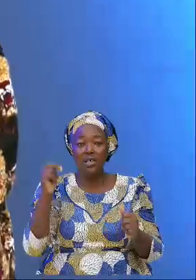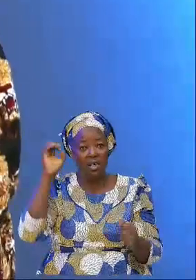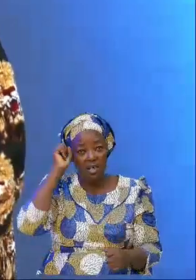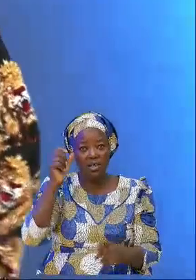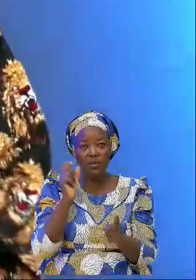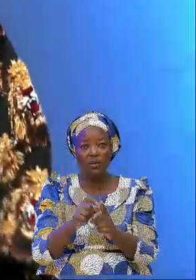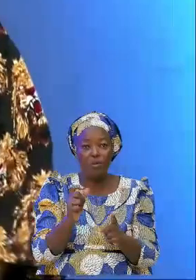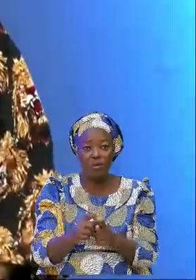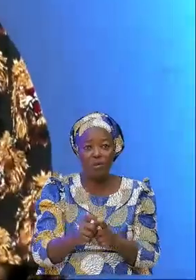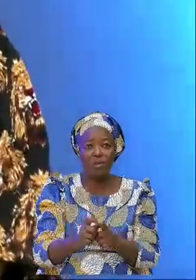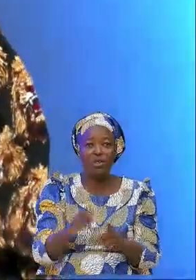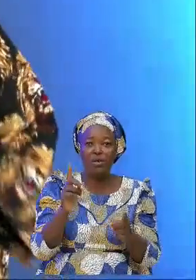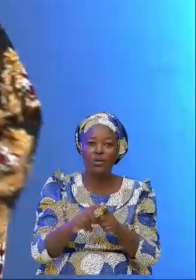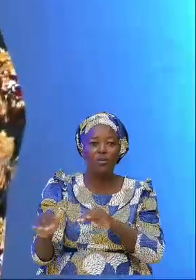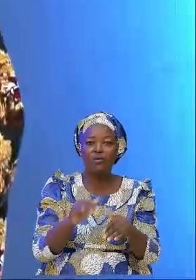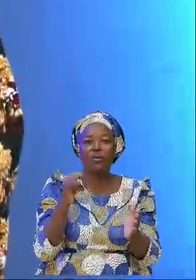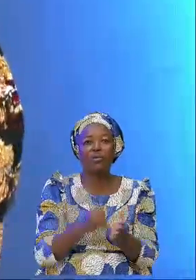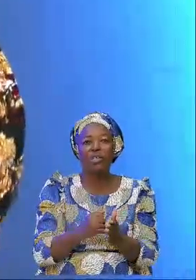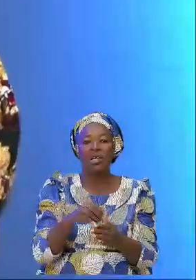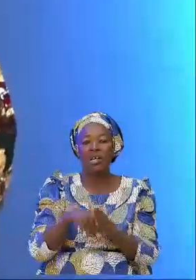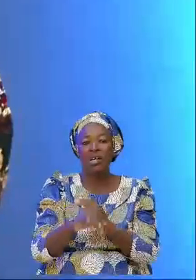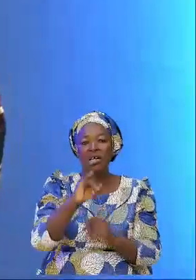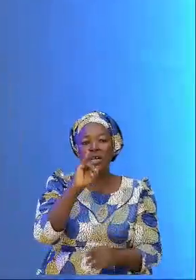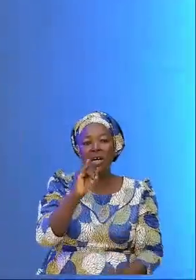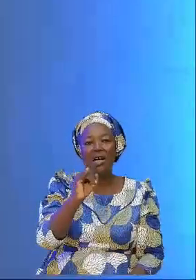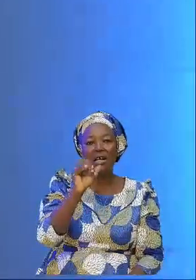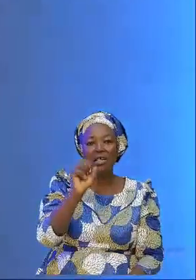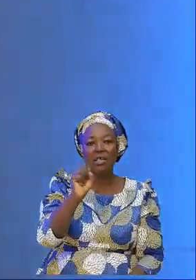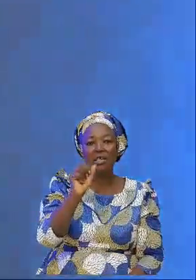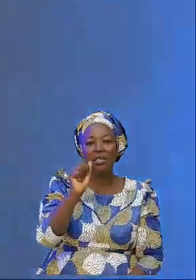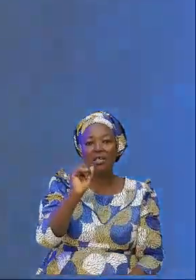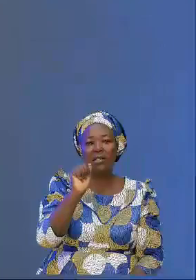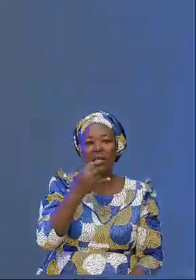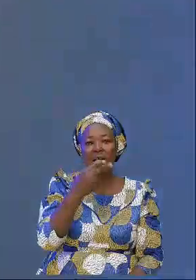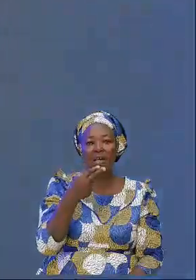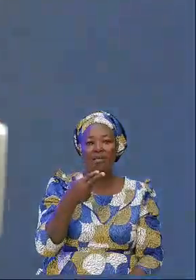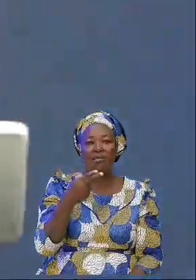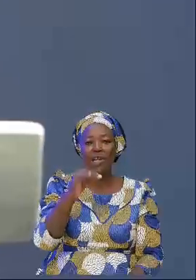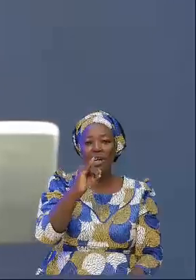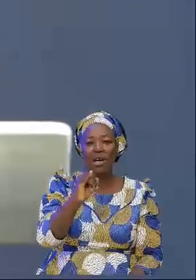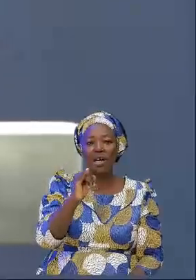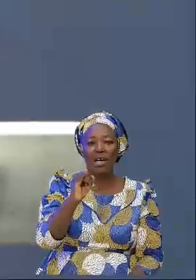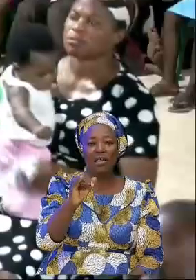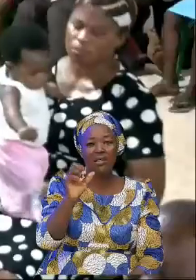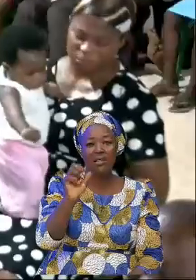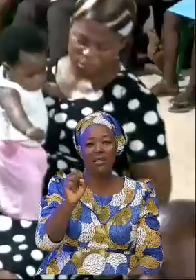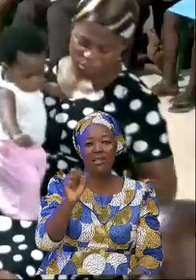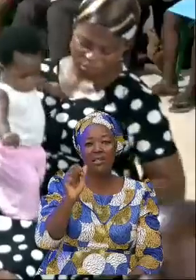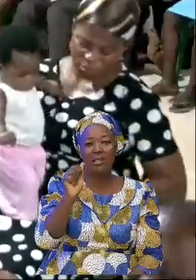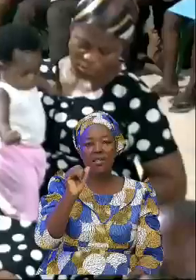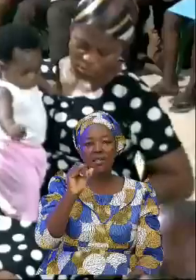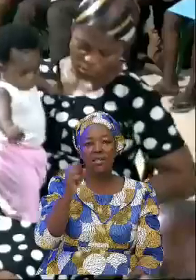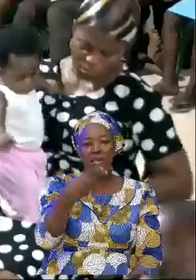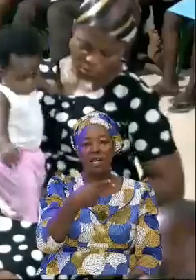will hasten his word to perform it. Isaiah chapter